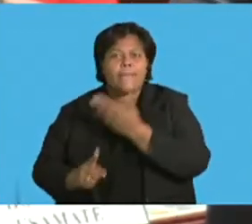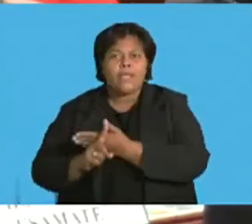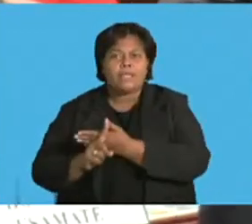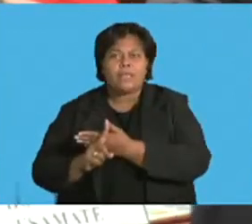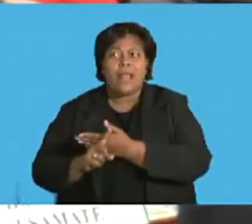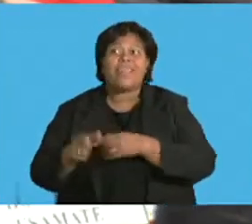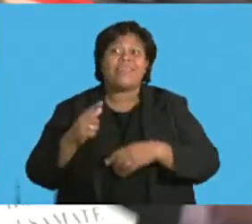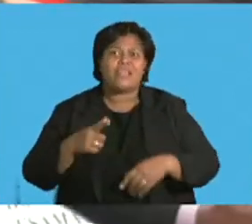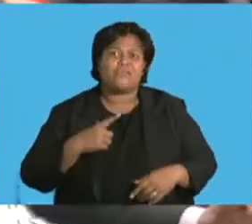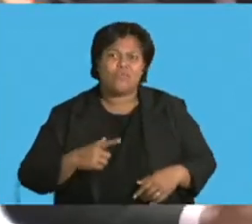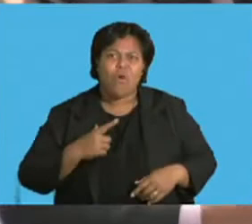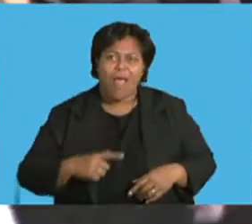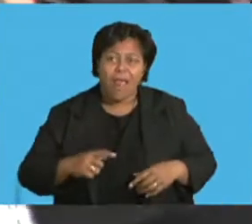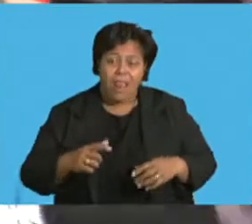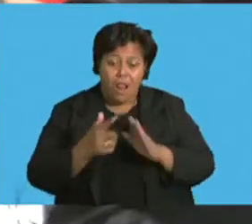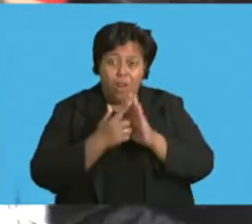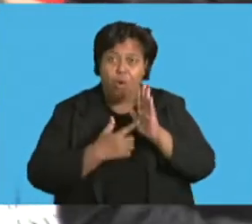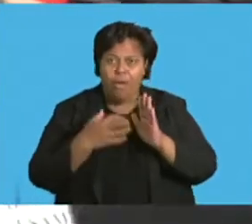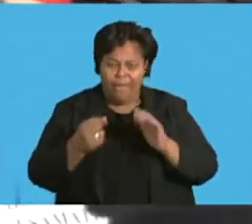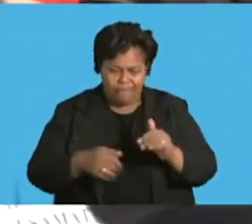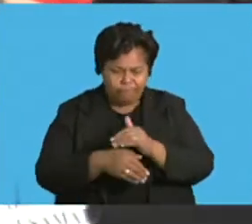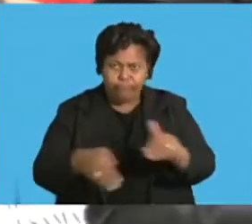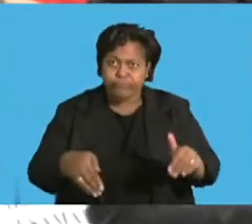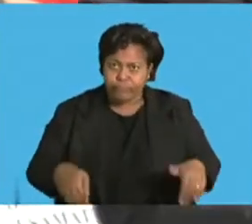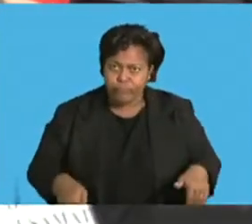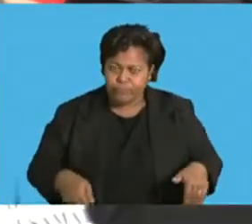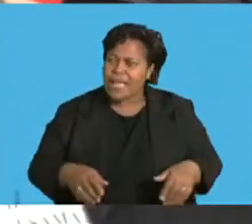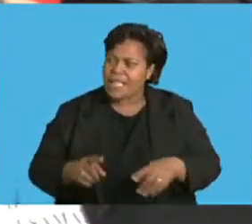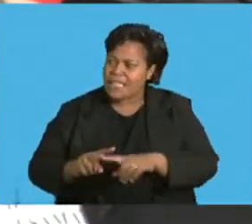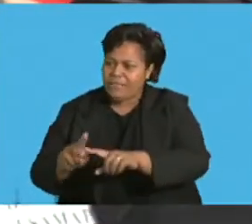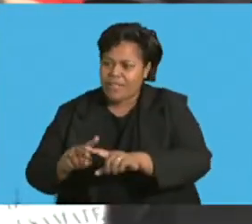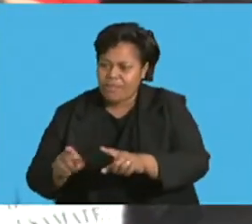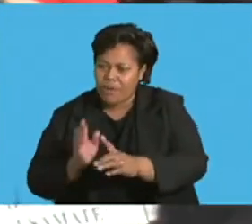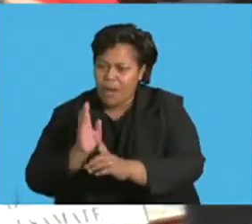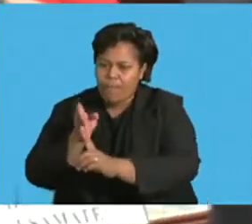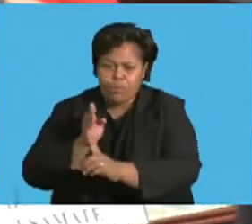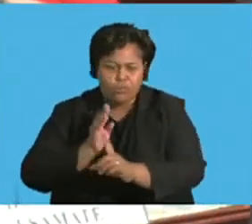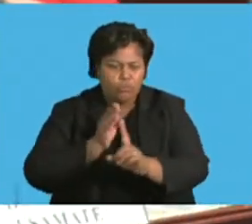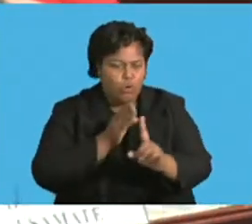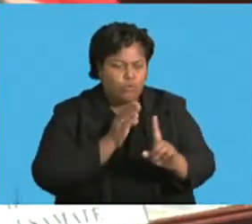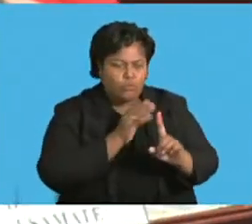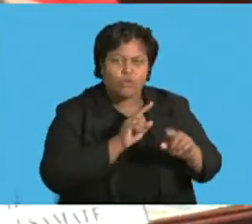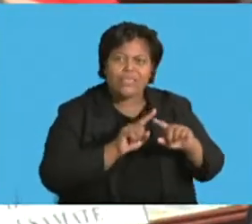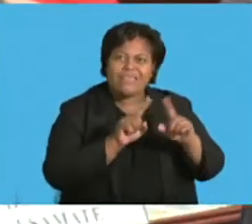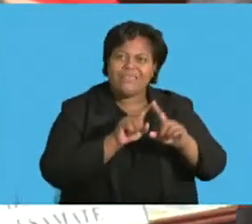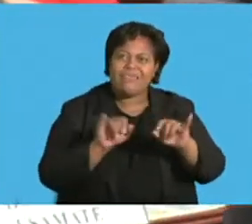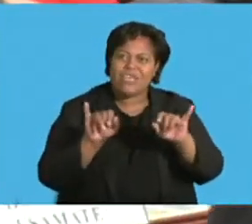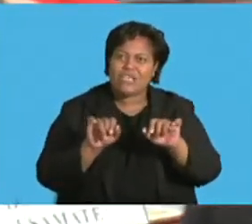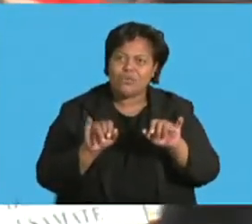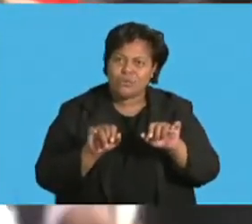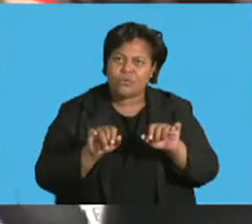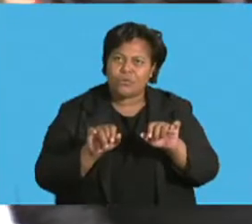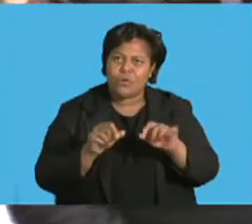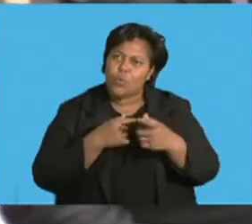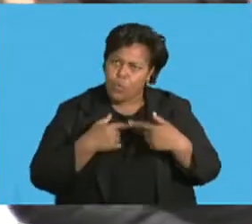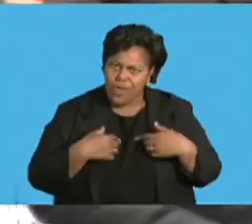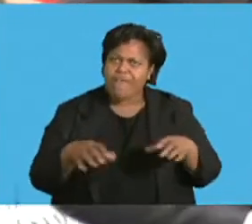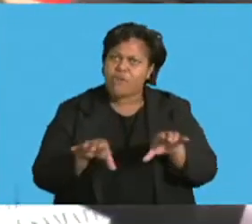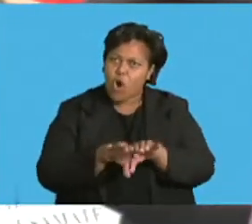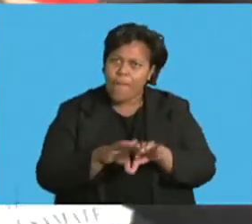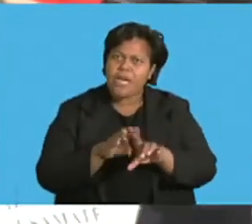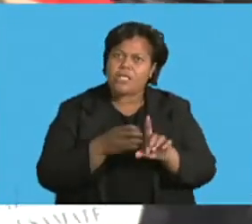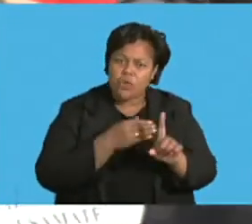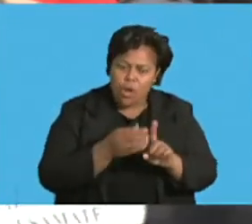law there's a demarcation, there's a finesse, there's a nuanced approach to law in the area of assault. You have common assault. You